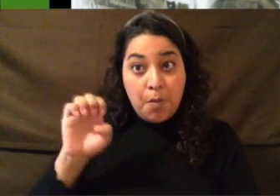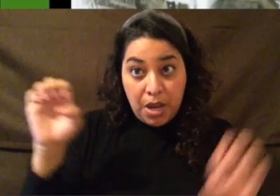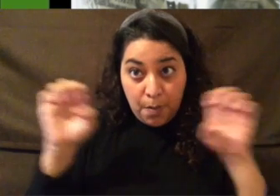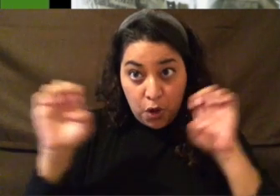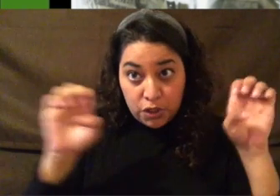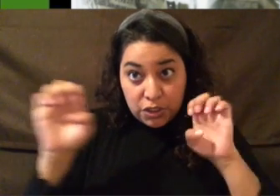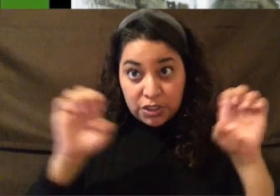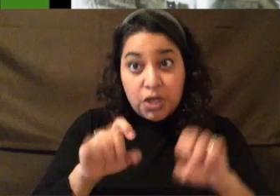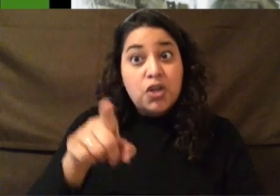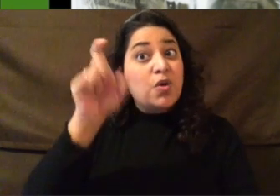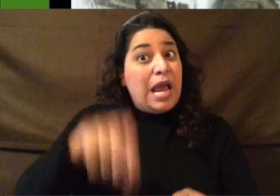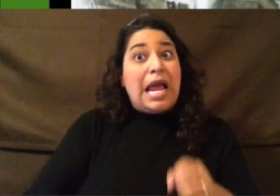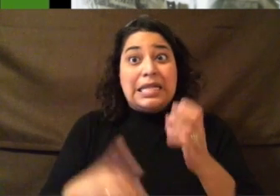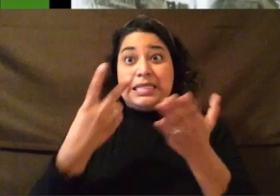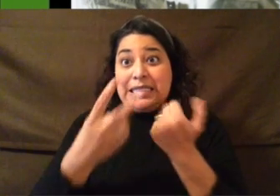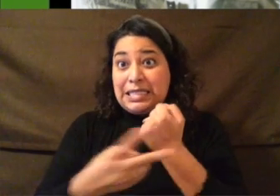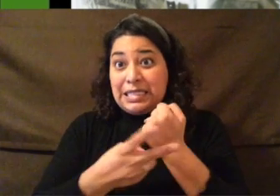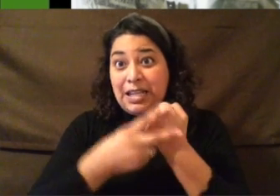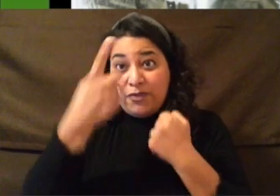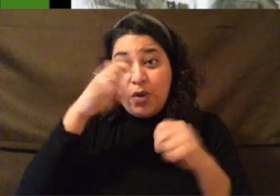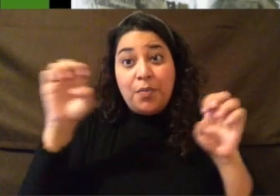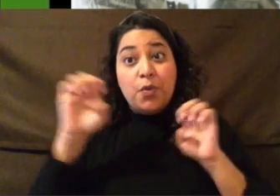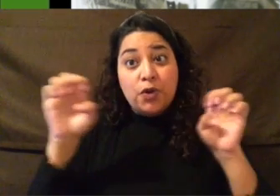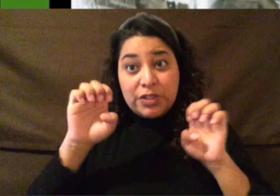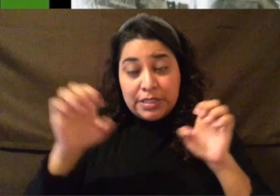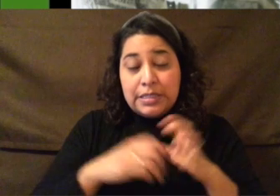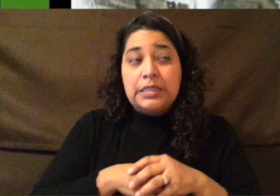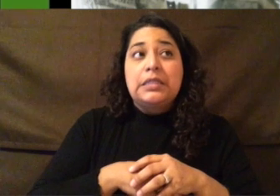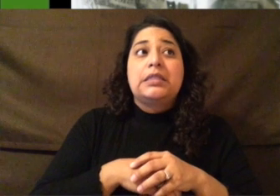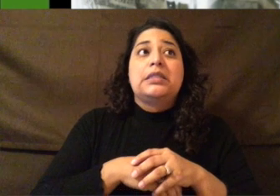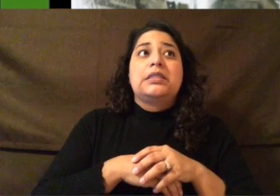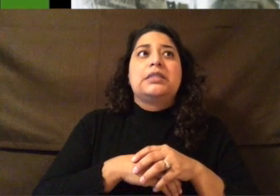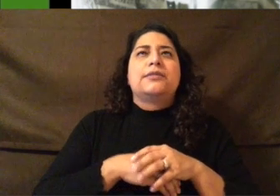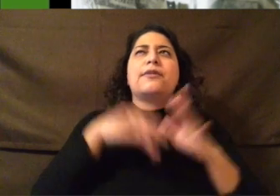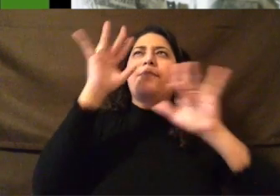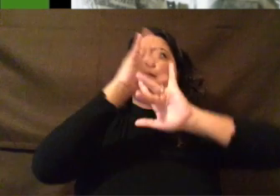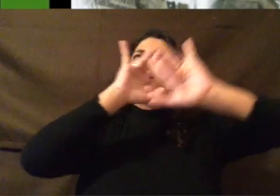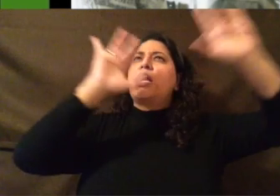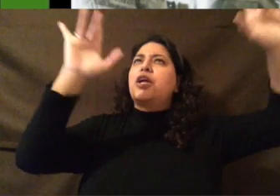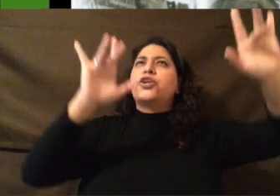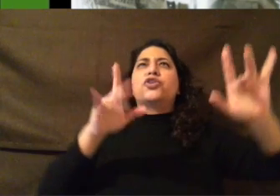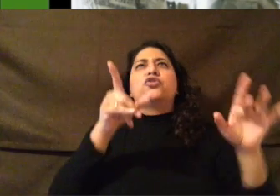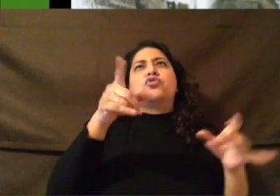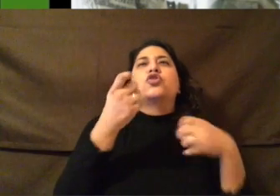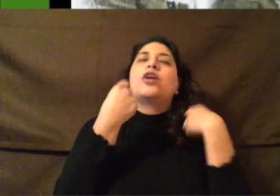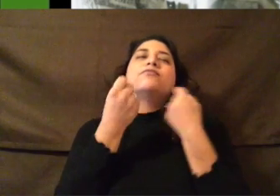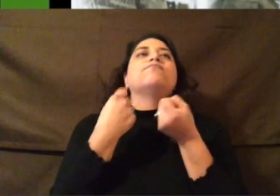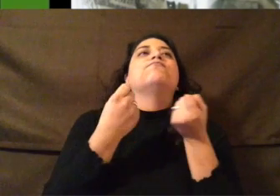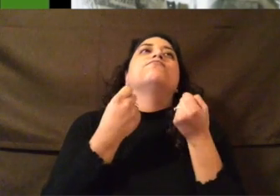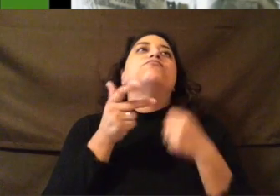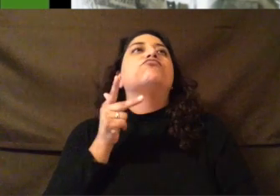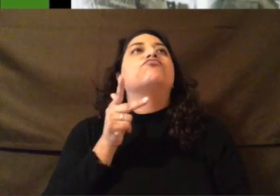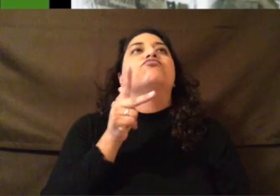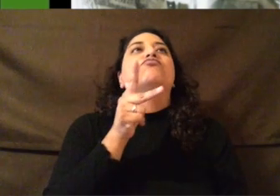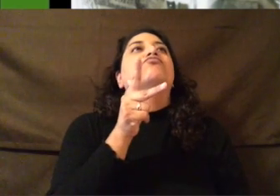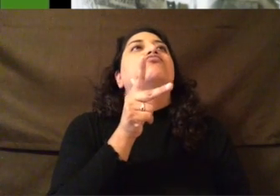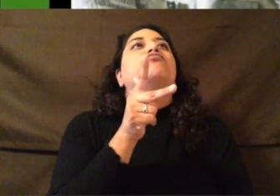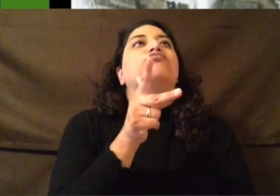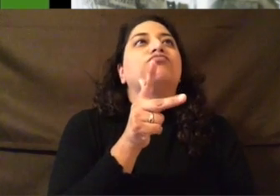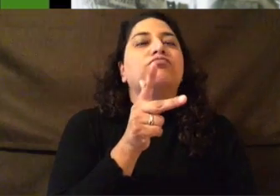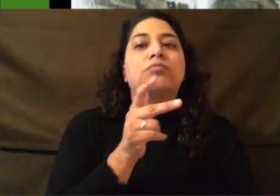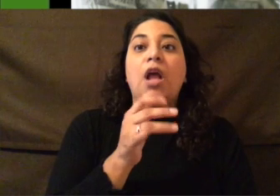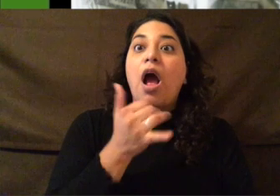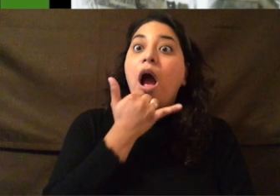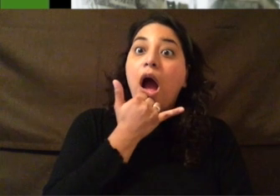And emergencies. You have got to save for emergencies. Imagine if you're driving down the road